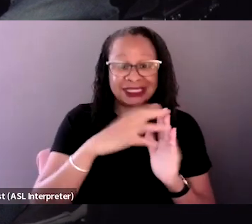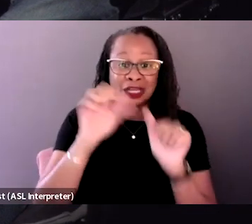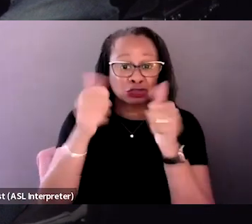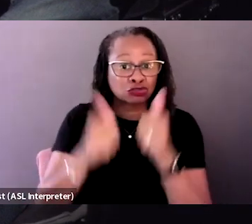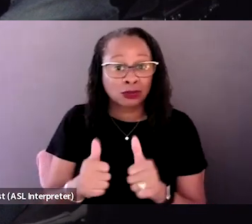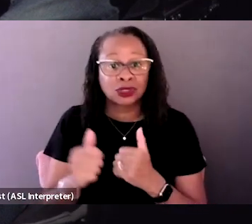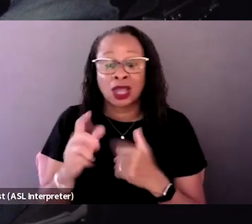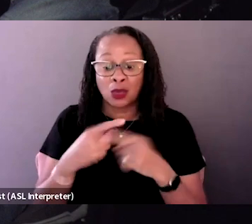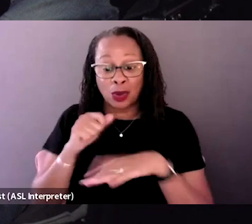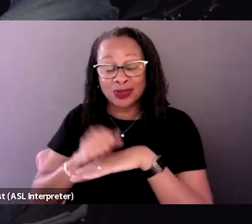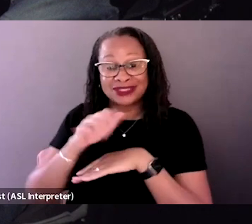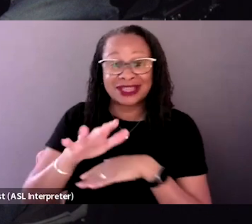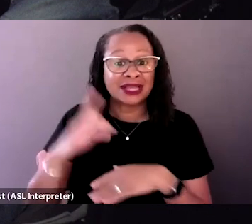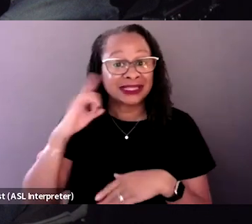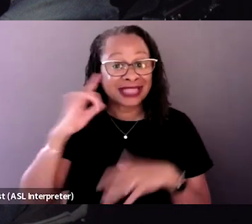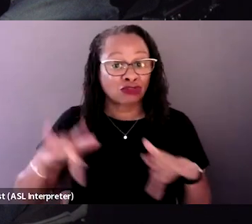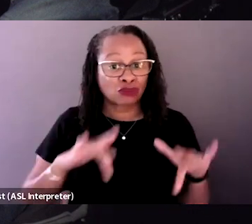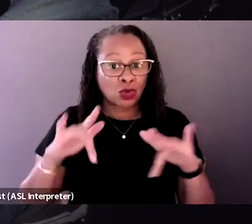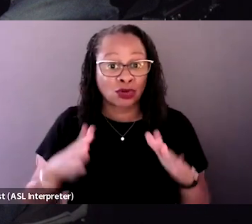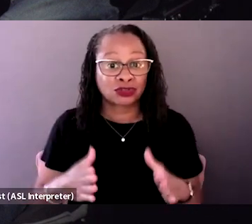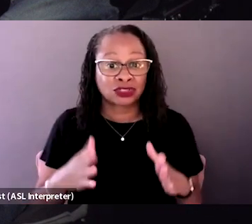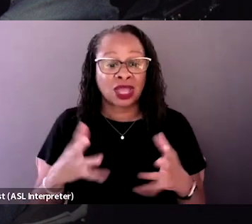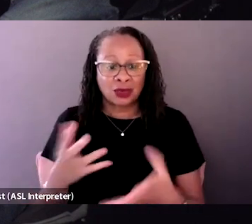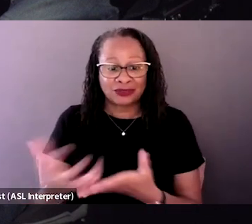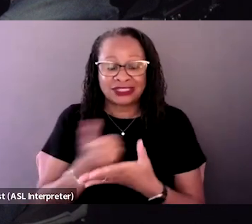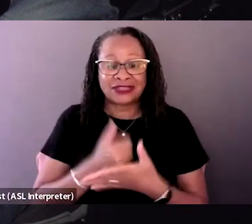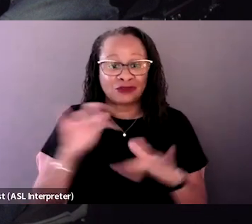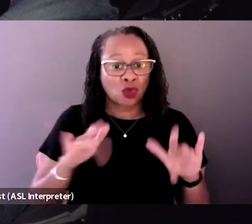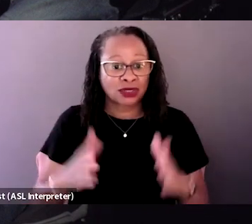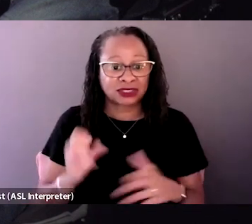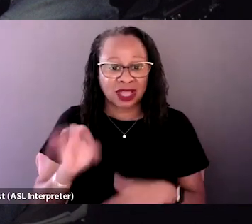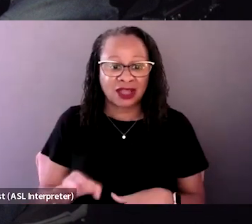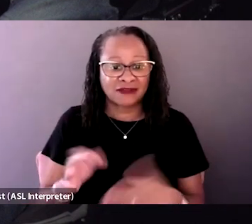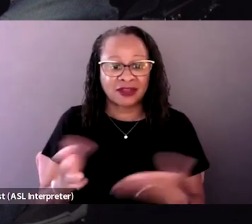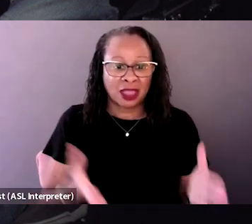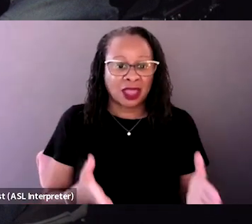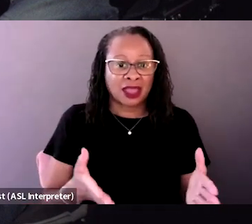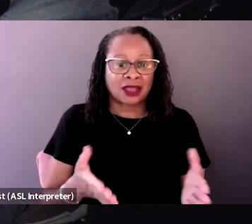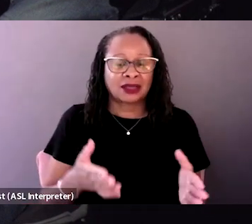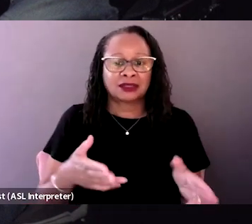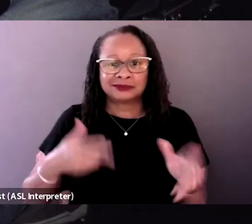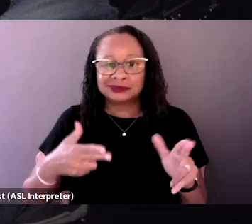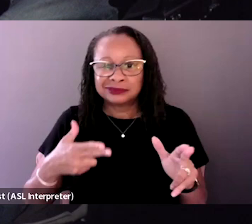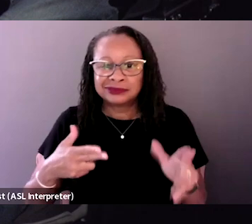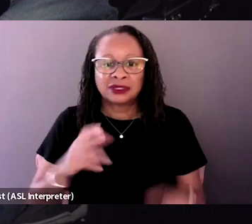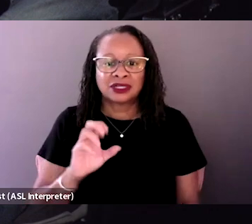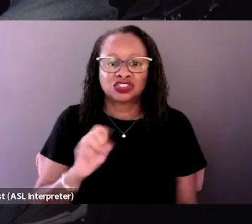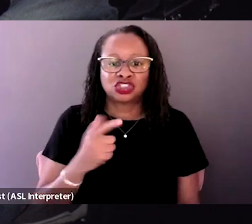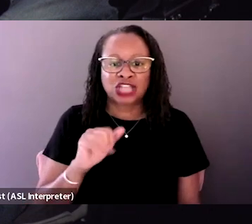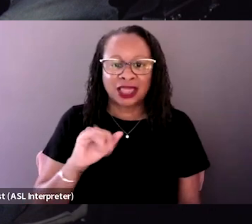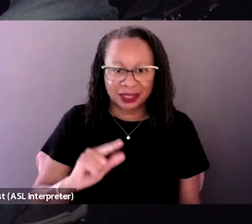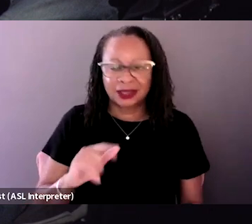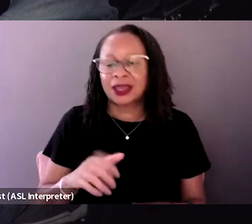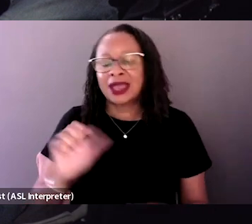or in a sculpture. And when we sent these sound recorders, we would receive these recordings of, here's shelling, here's